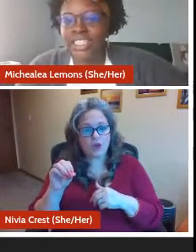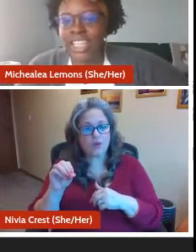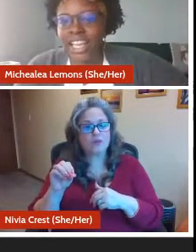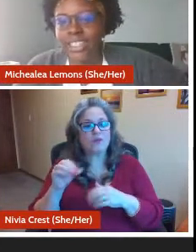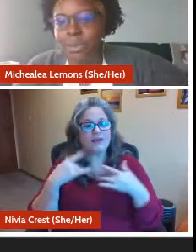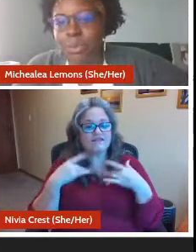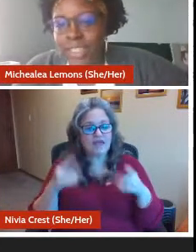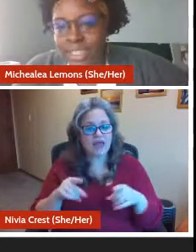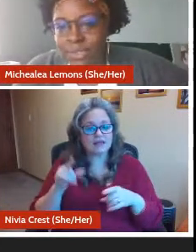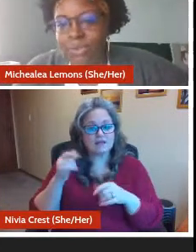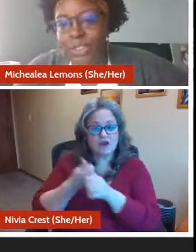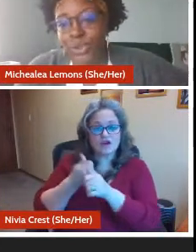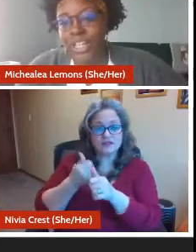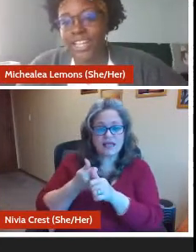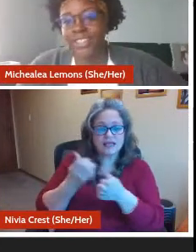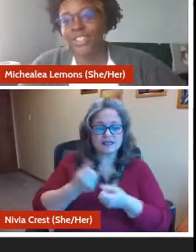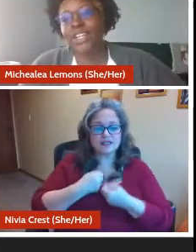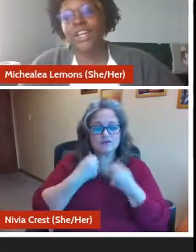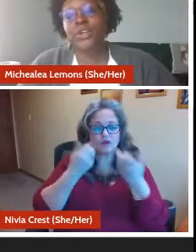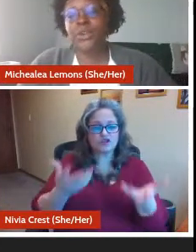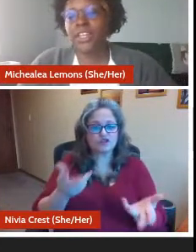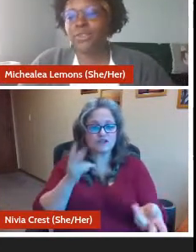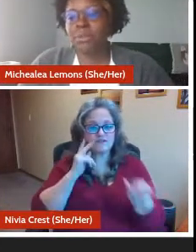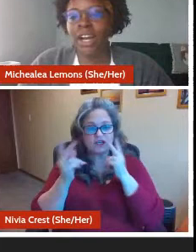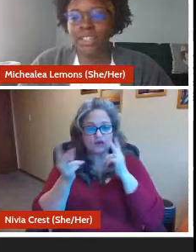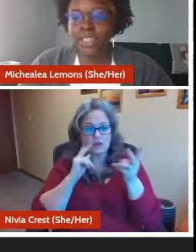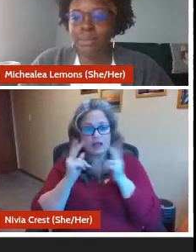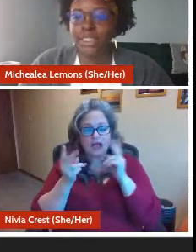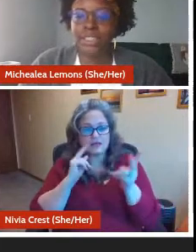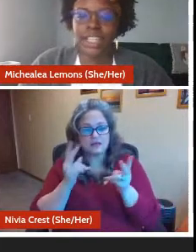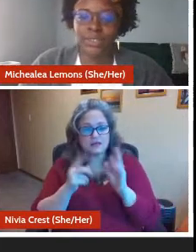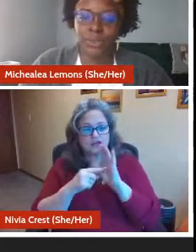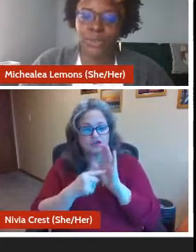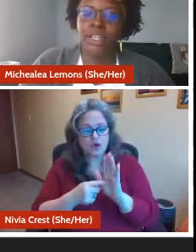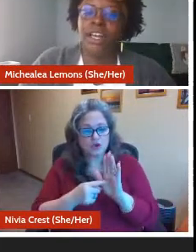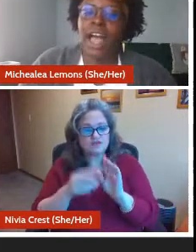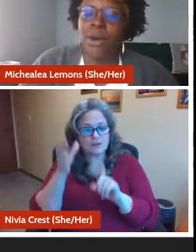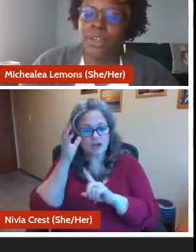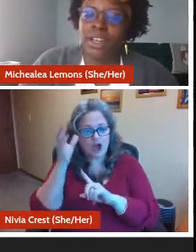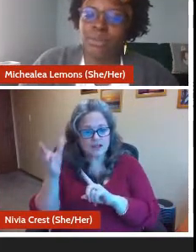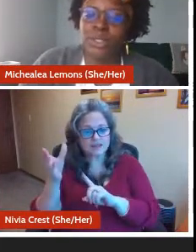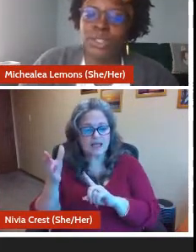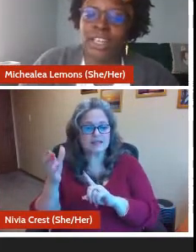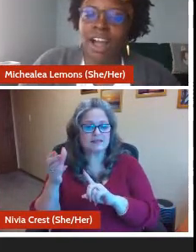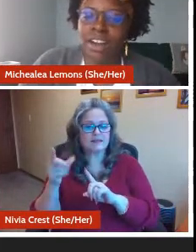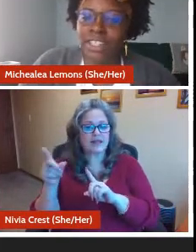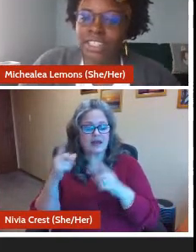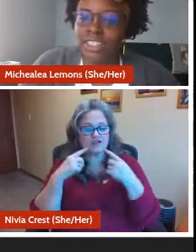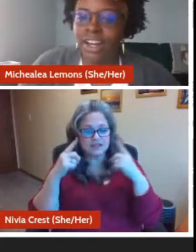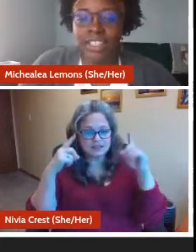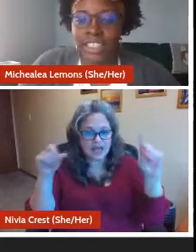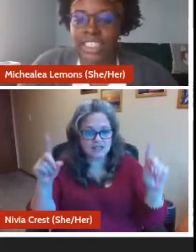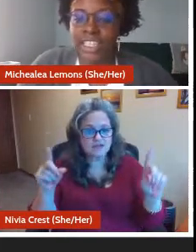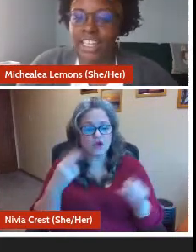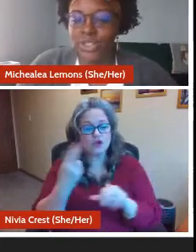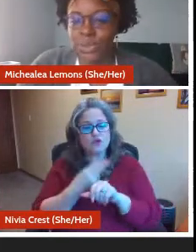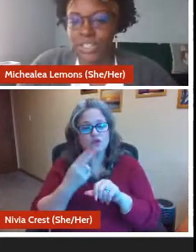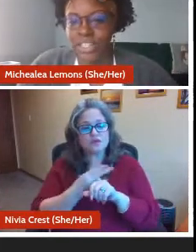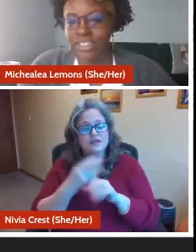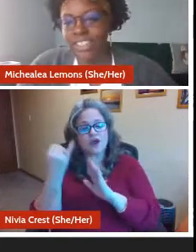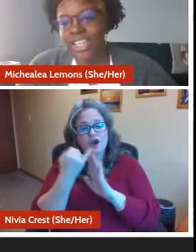She is an expressive visualizer, creating from concepts successful outcomes using